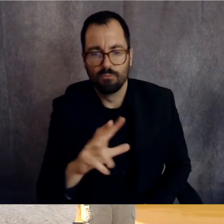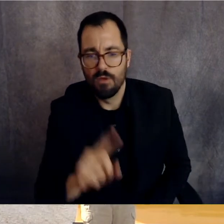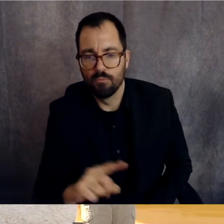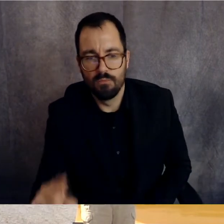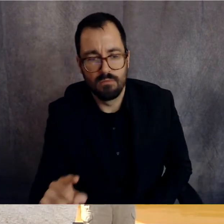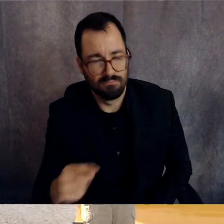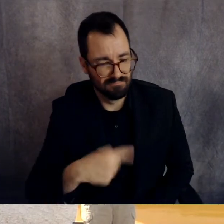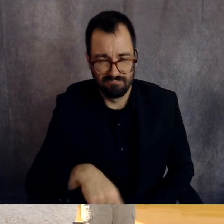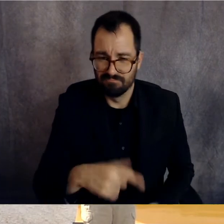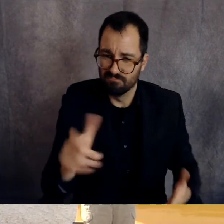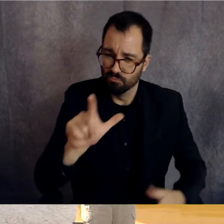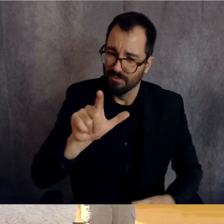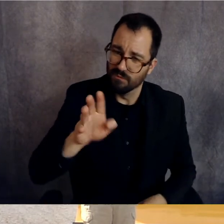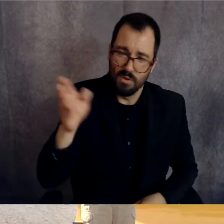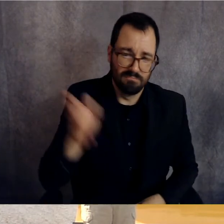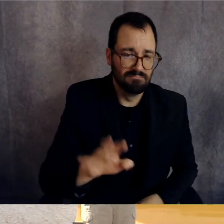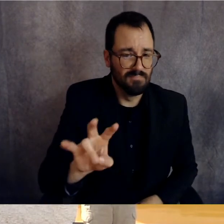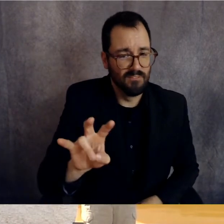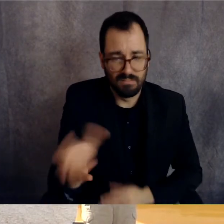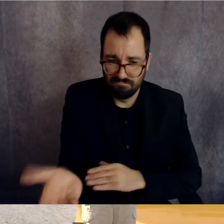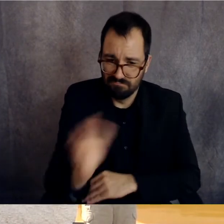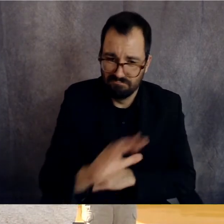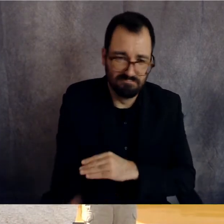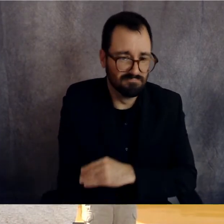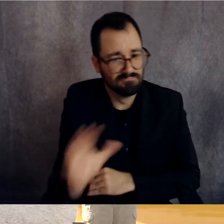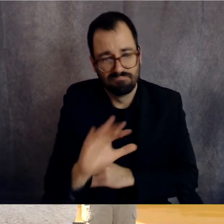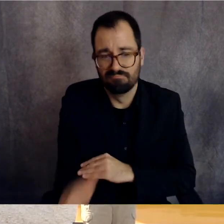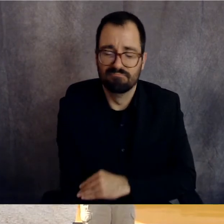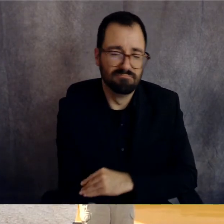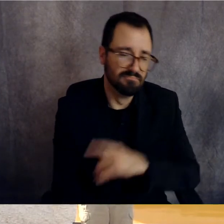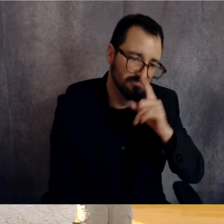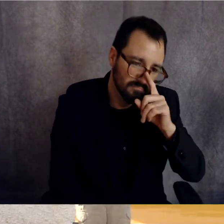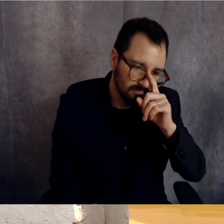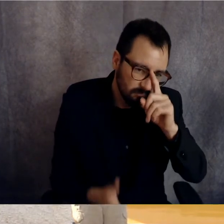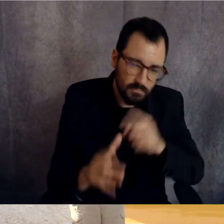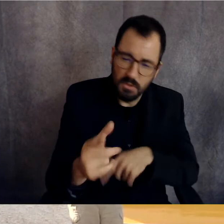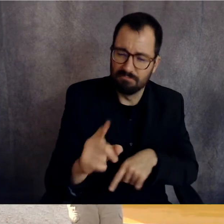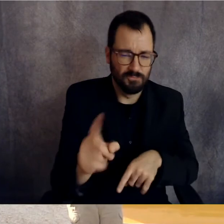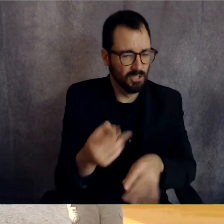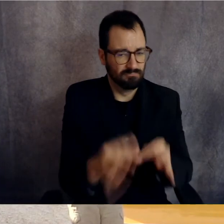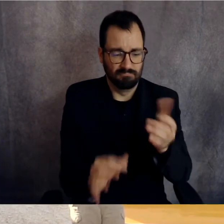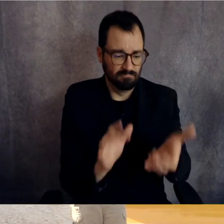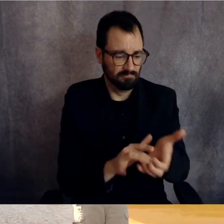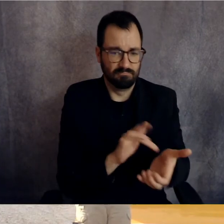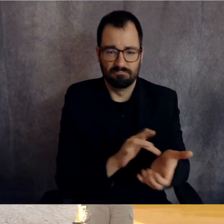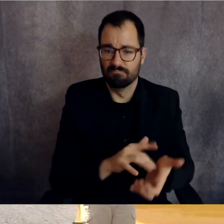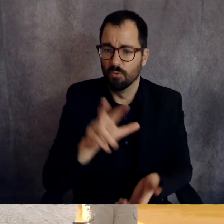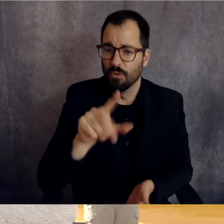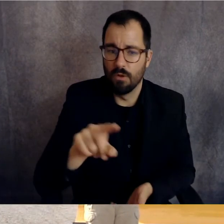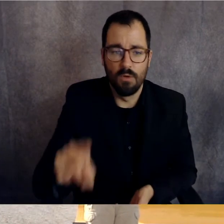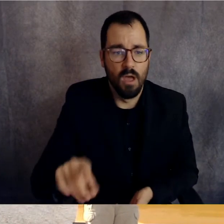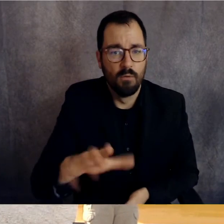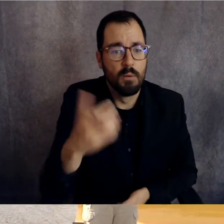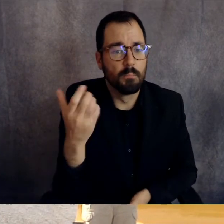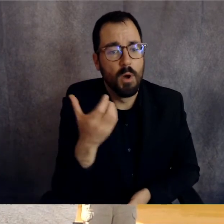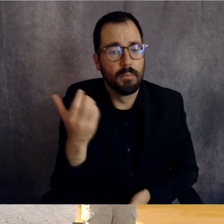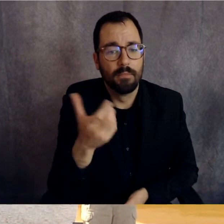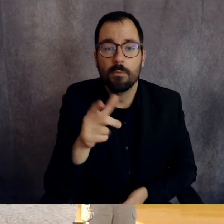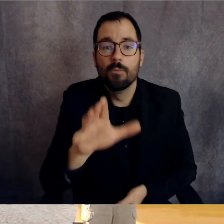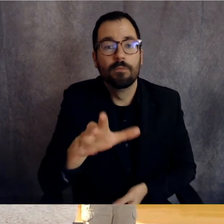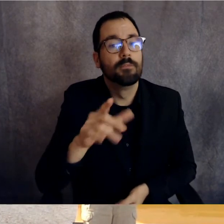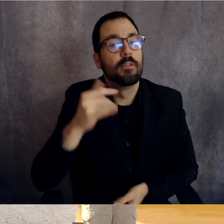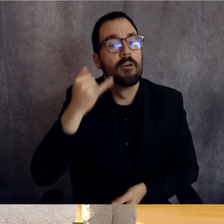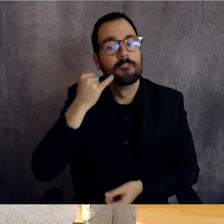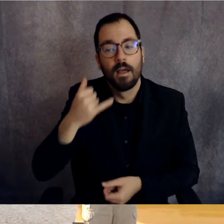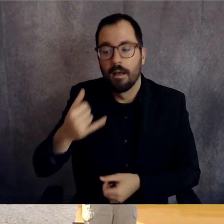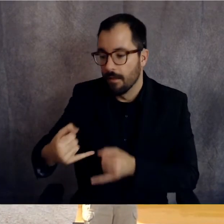hours a day, 7 days a week. The ways that you can contact 311 is you can just dial 311 on any mobile device or a rotary phone